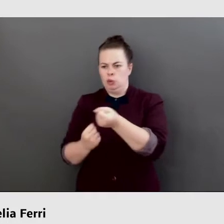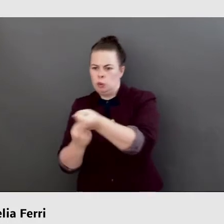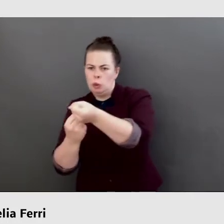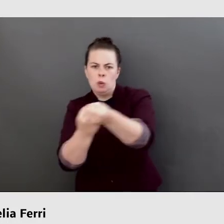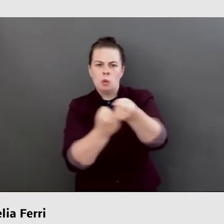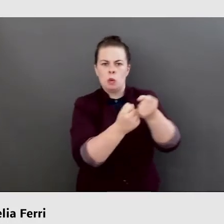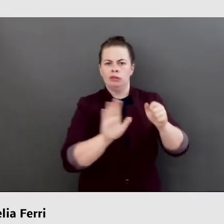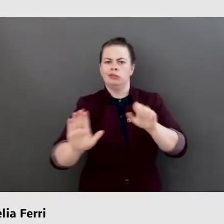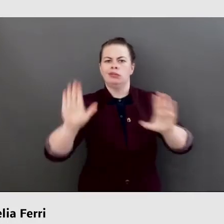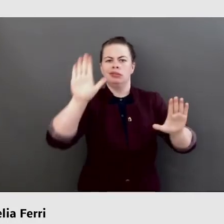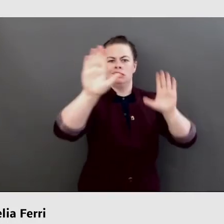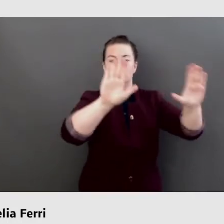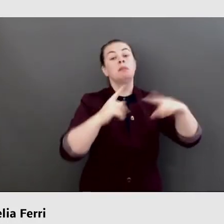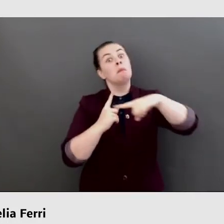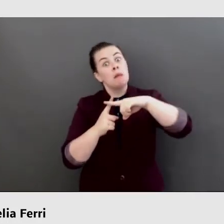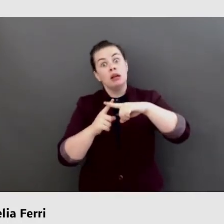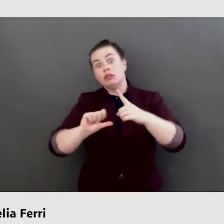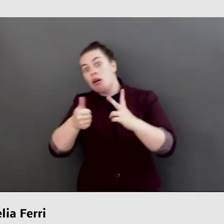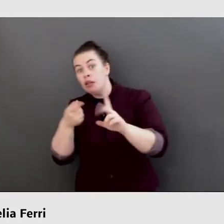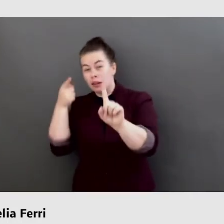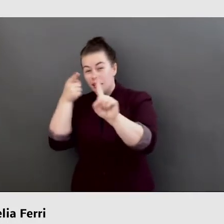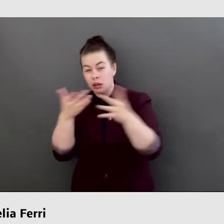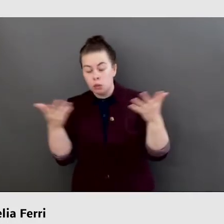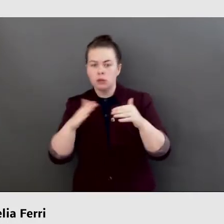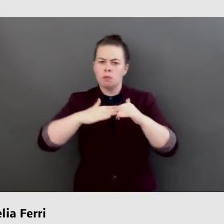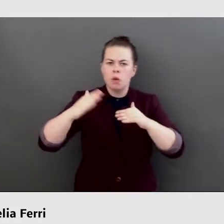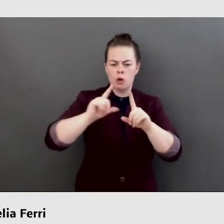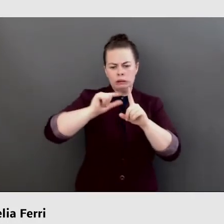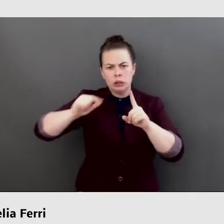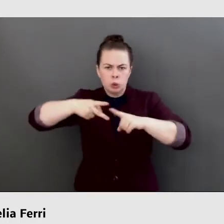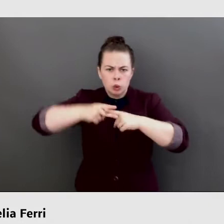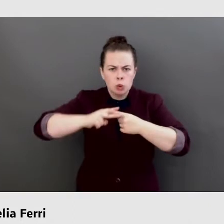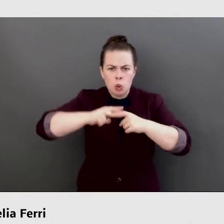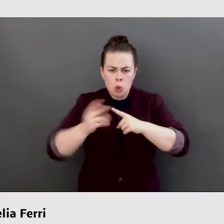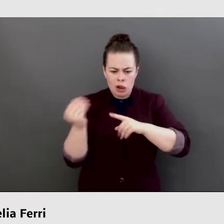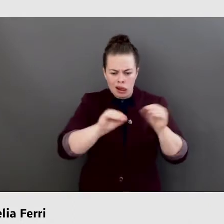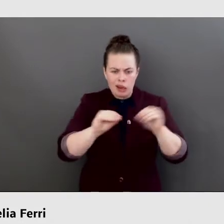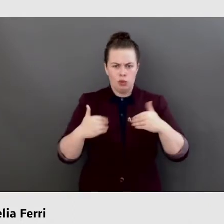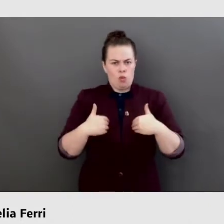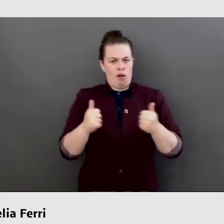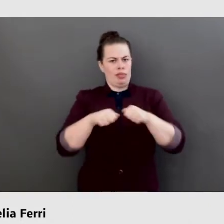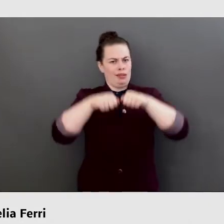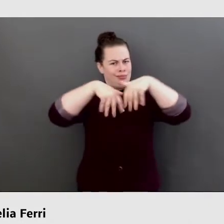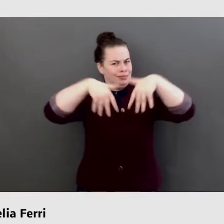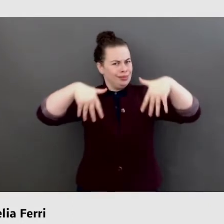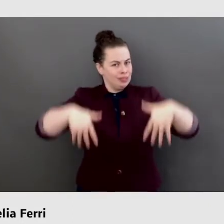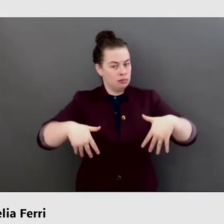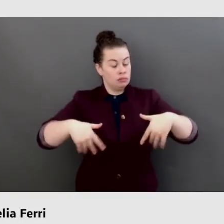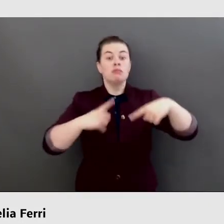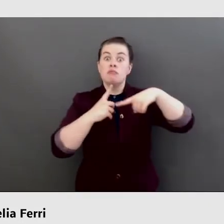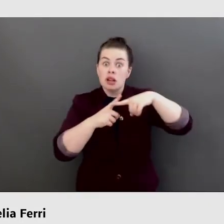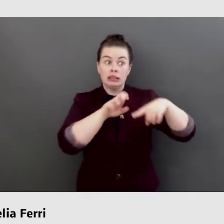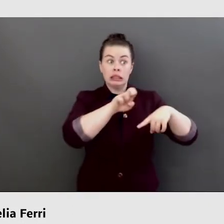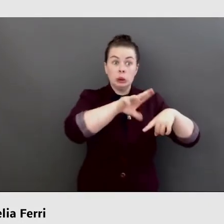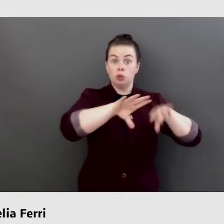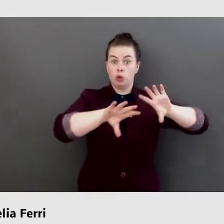Commission aims to improve and to support the digitalization of healthcare systems, but also to improve